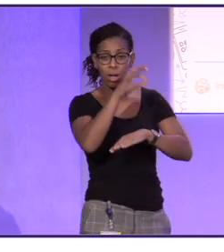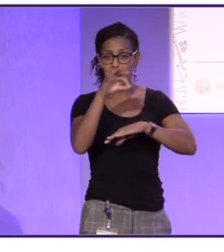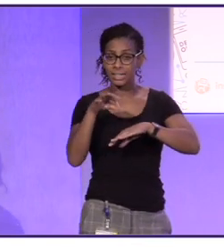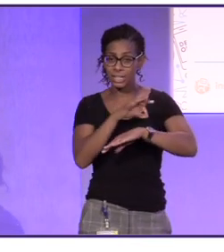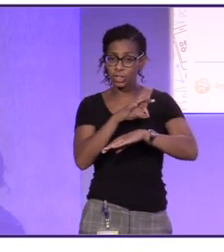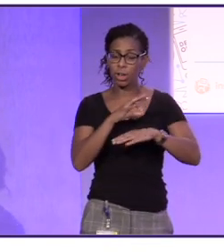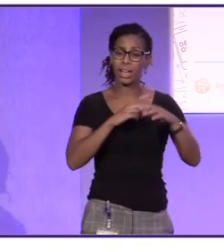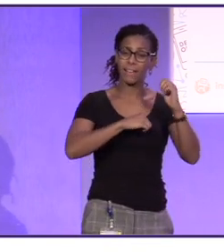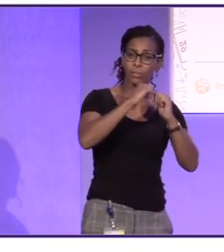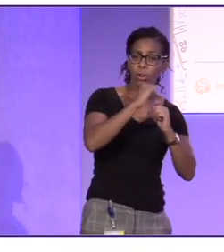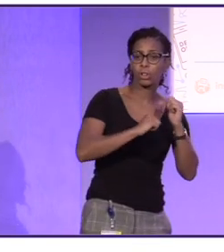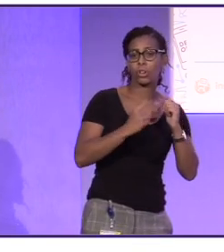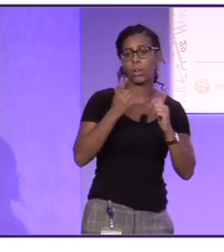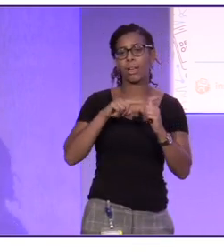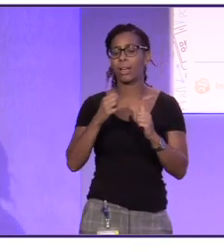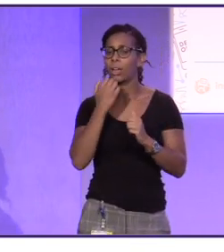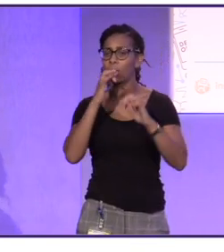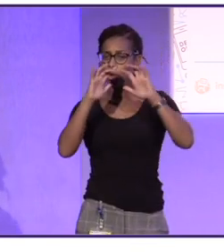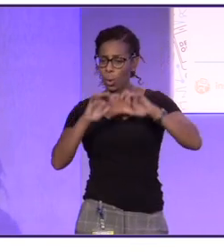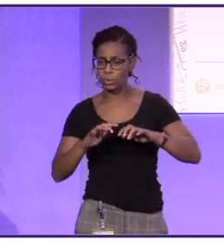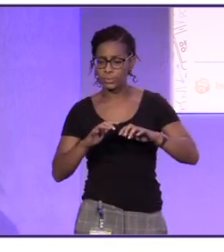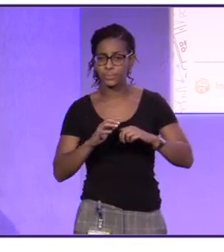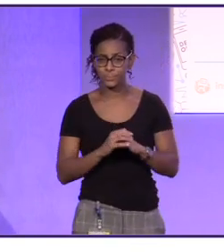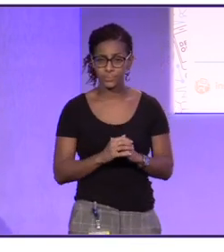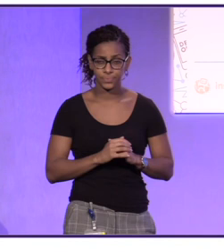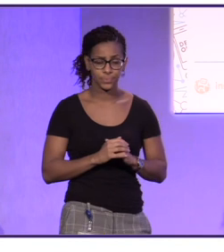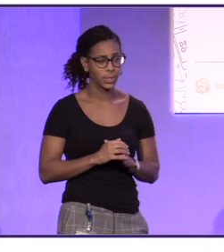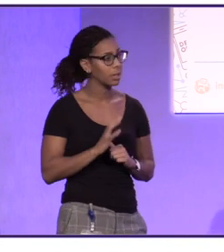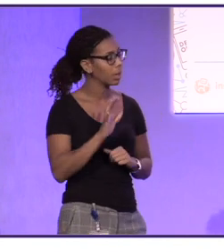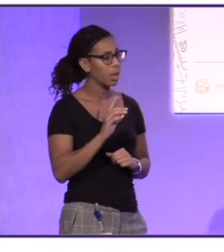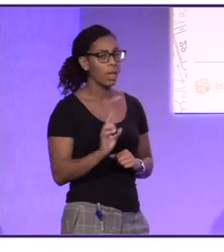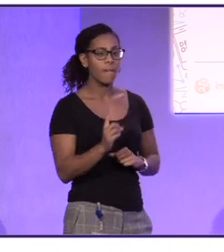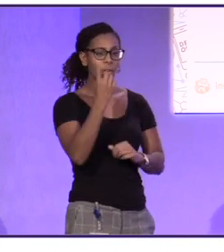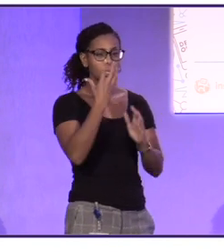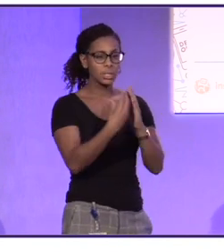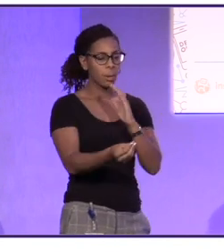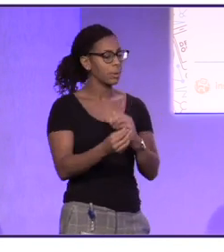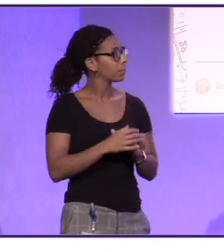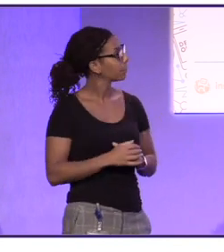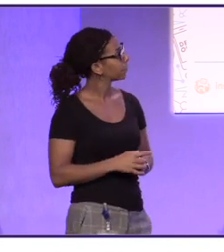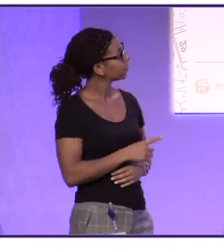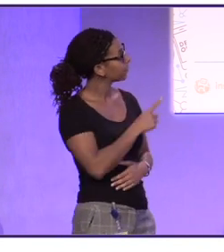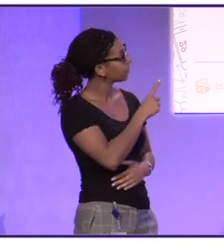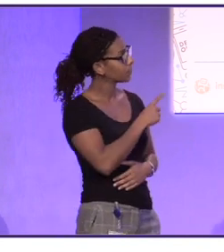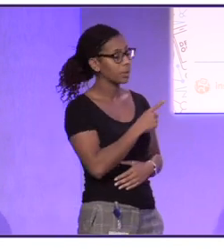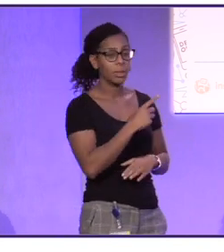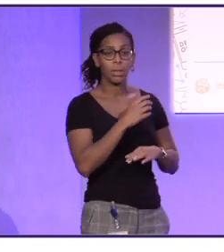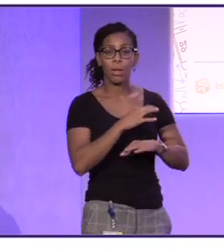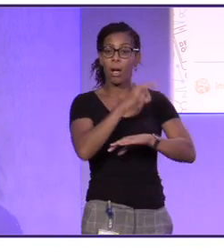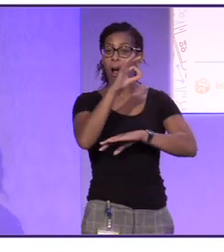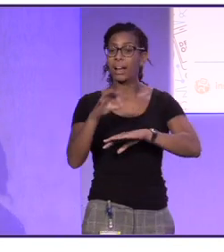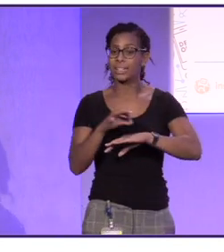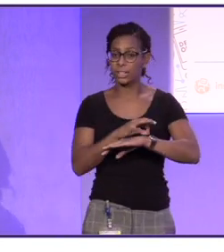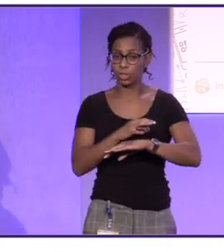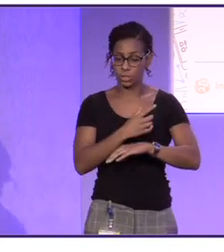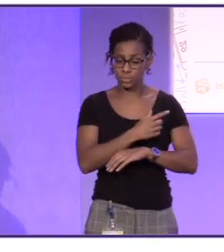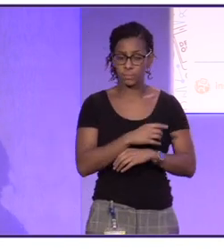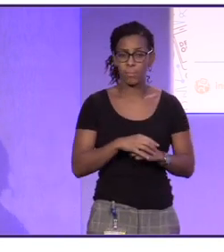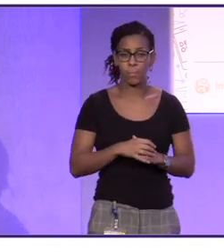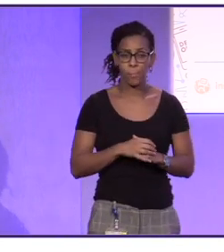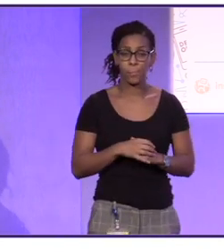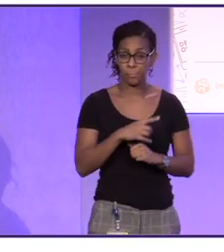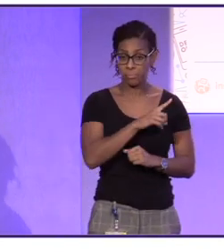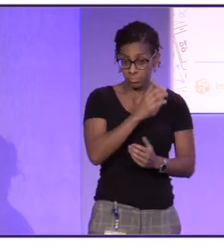the code for today. And let's go into the first example. So let's talk about architecture. And this is a real example. It was at one of